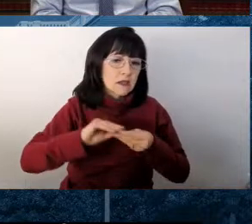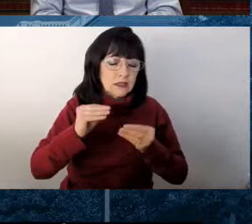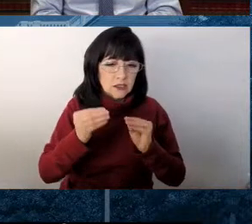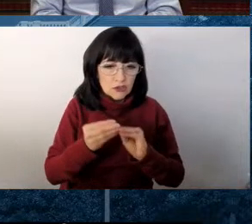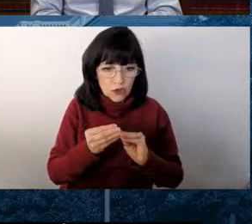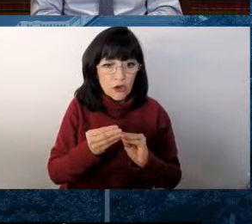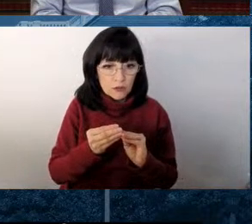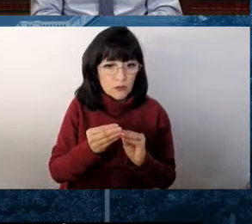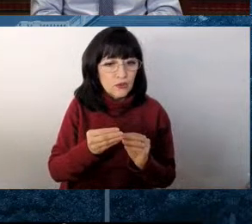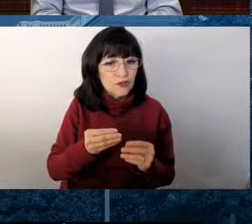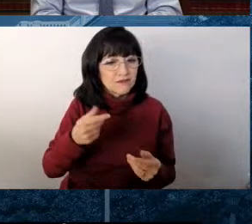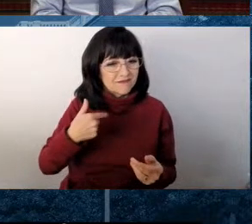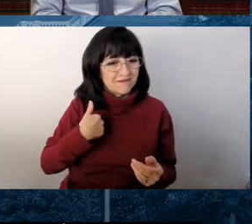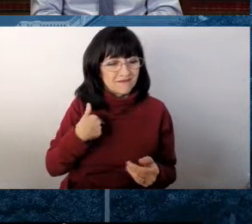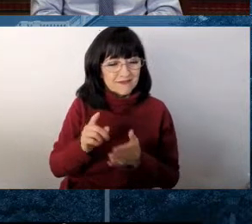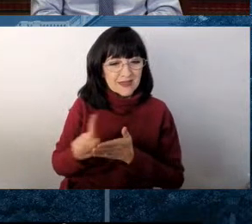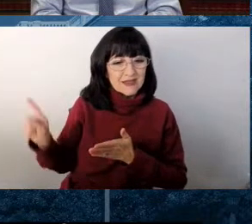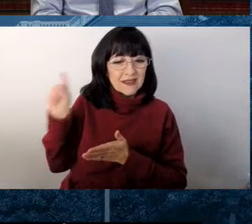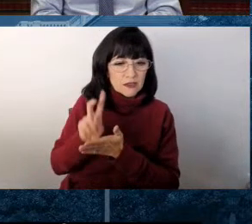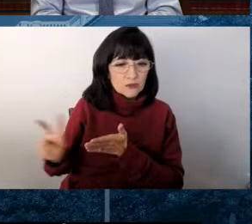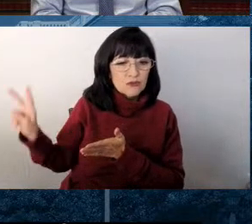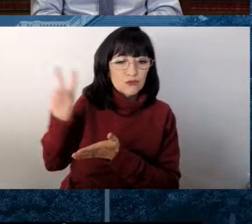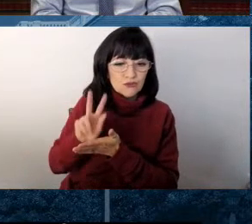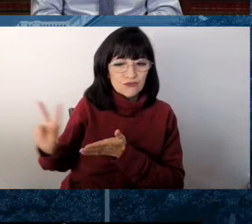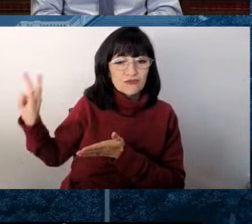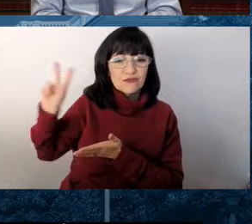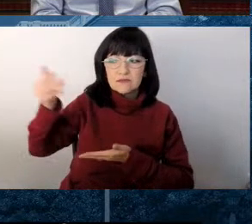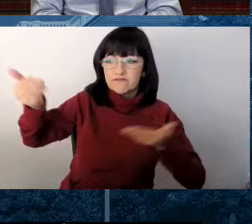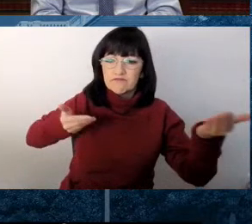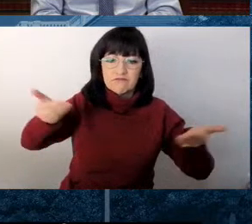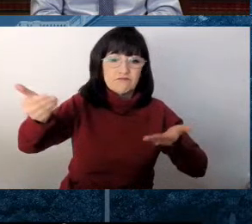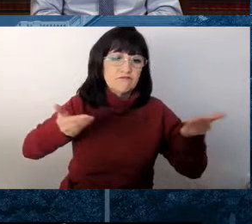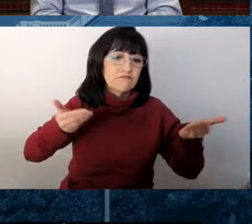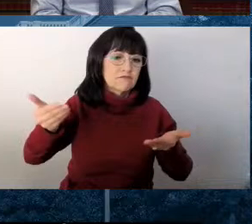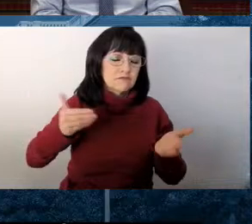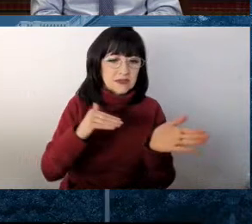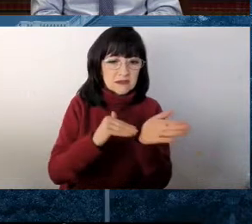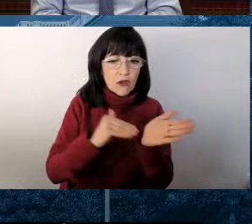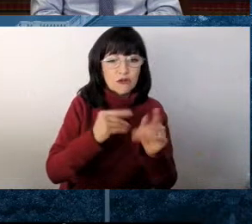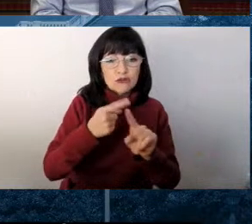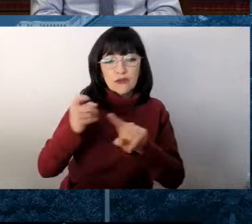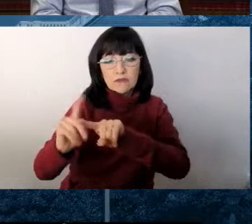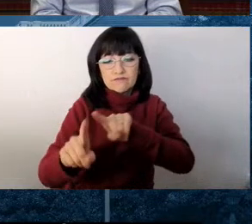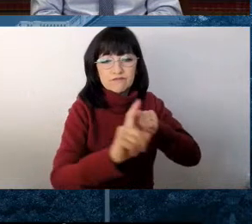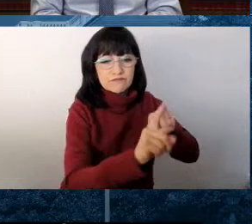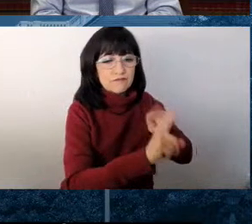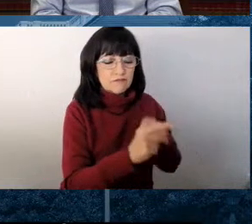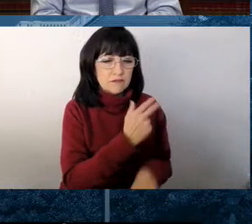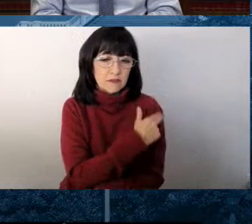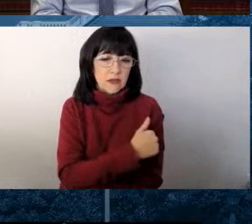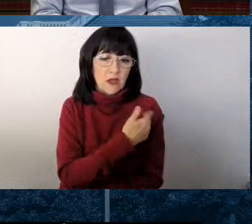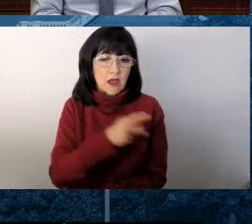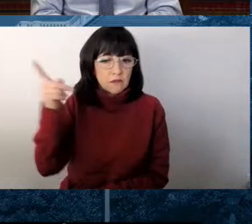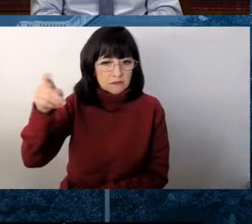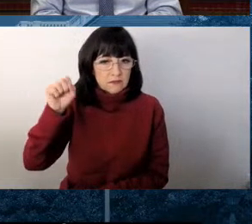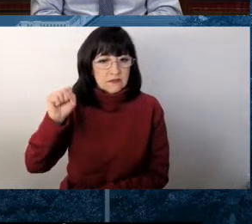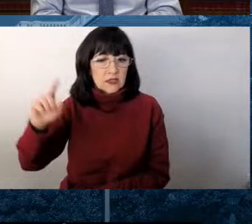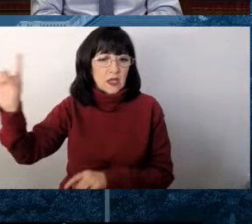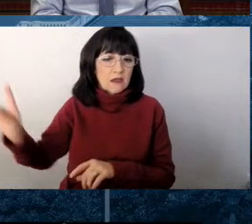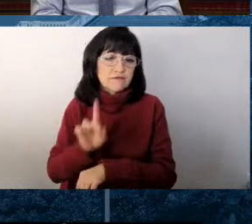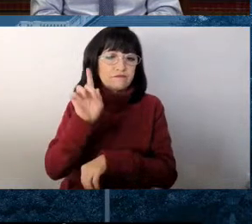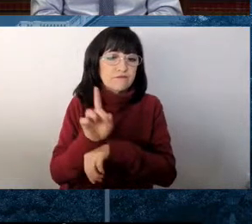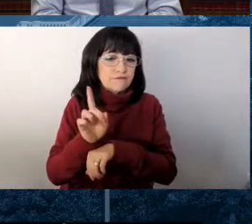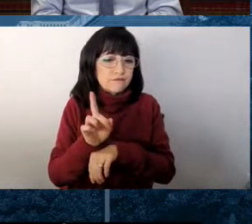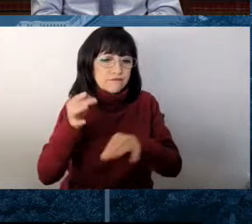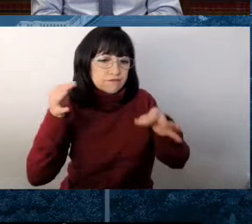the hospitals on our last two press conferences and administrators there, and to tell you directly what the situation looks